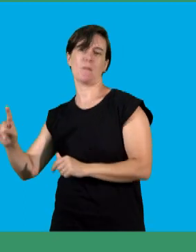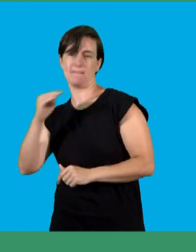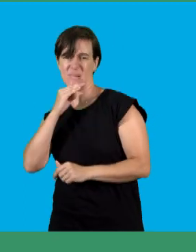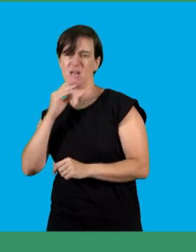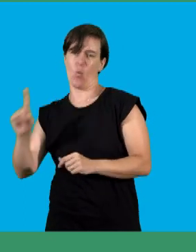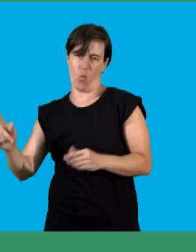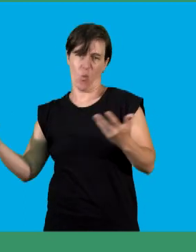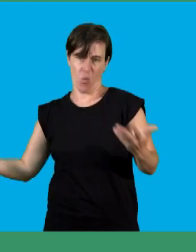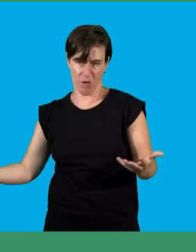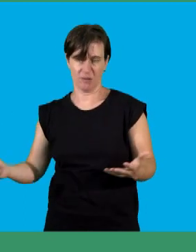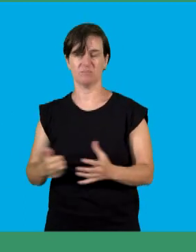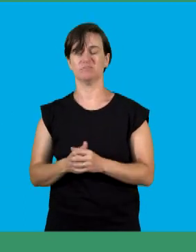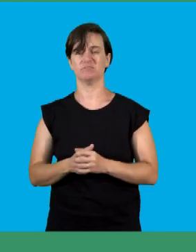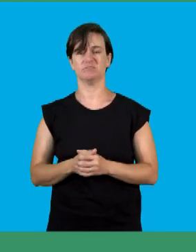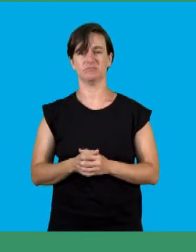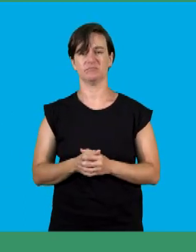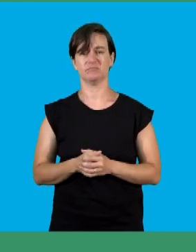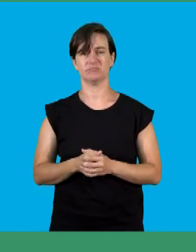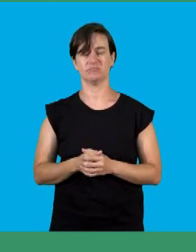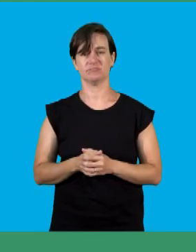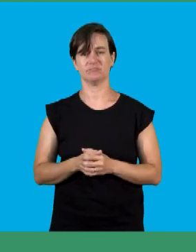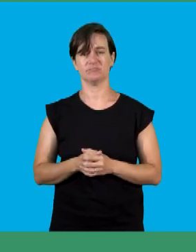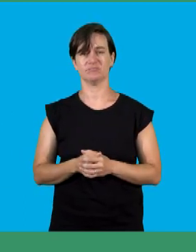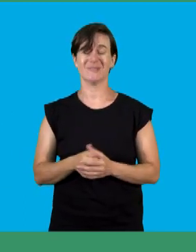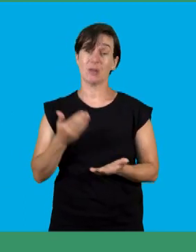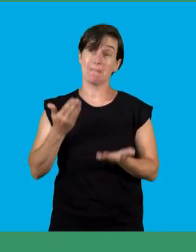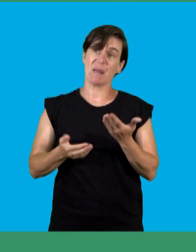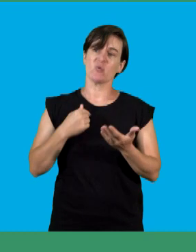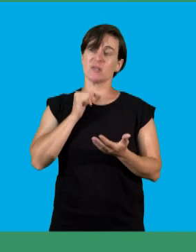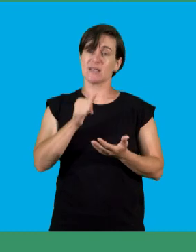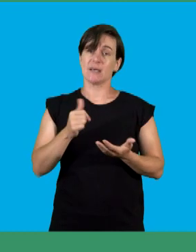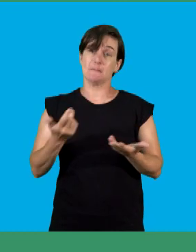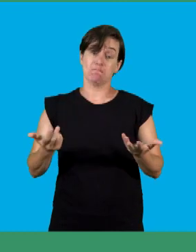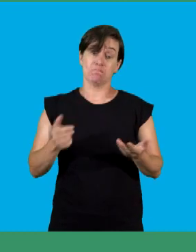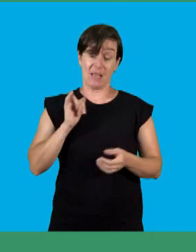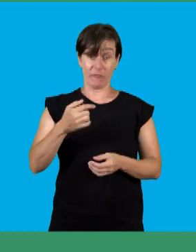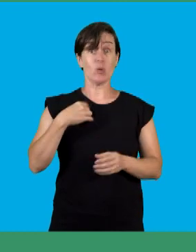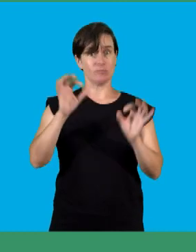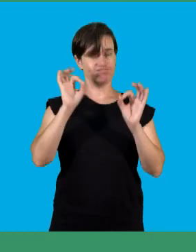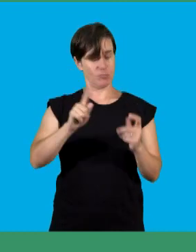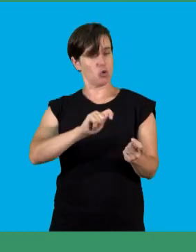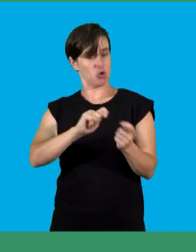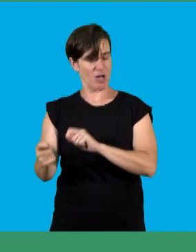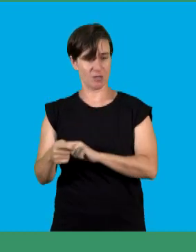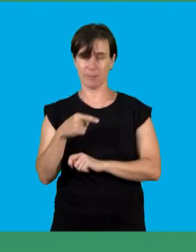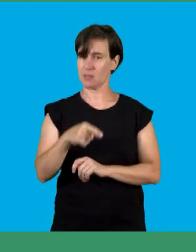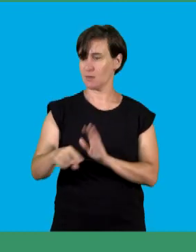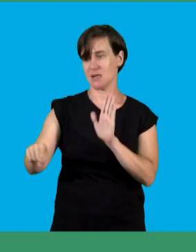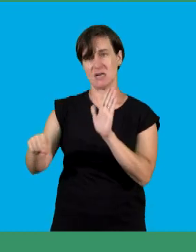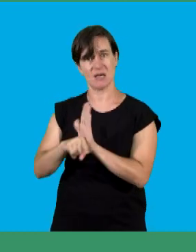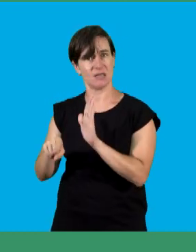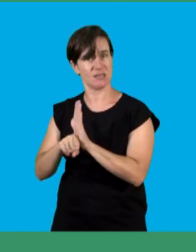So five being strong, one being weak. If we said, yes, here's the change, but now us going with this change is bad